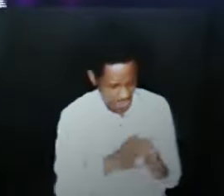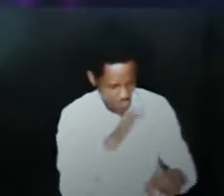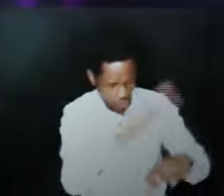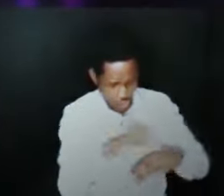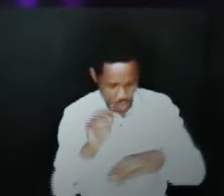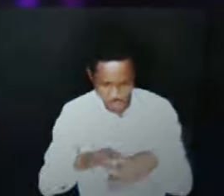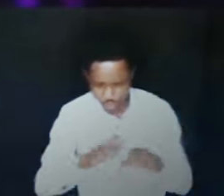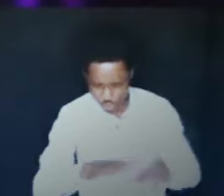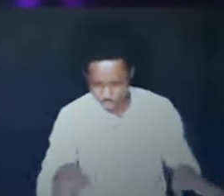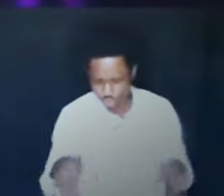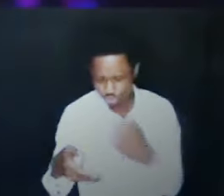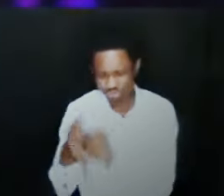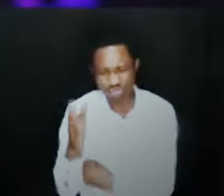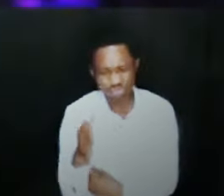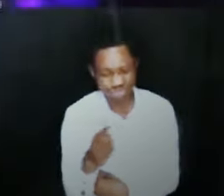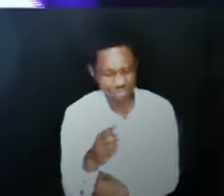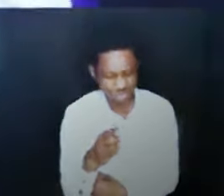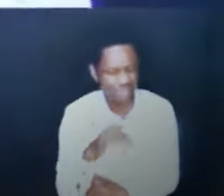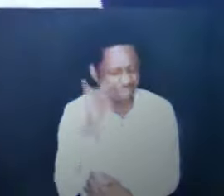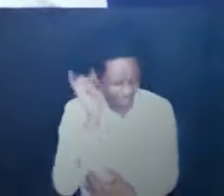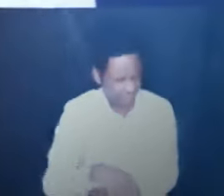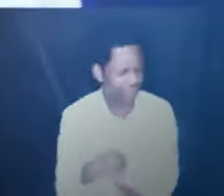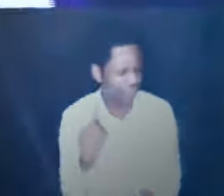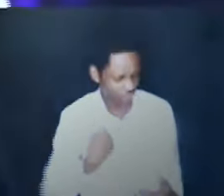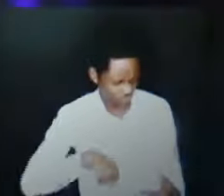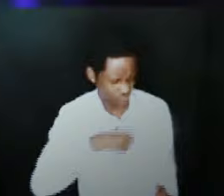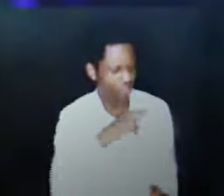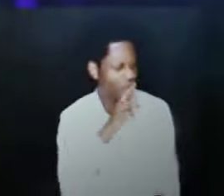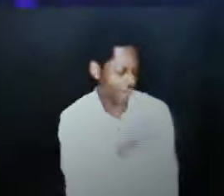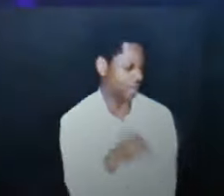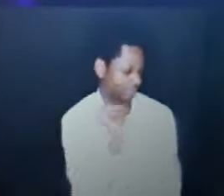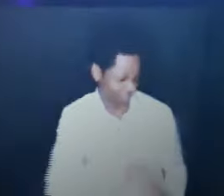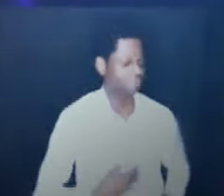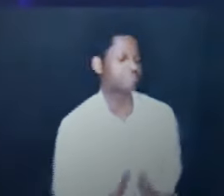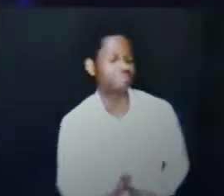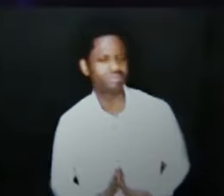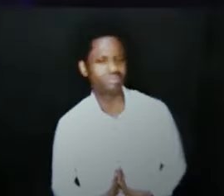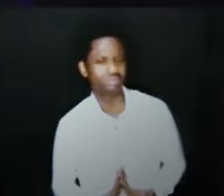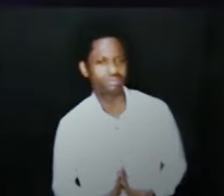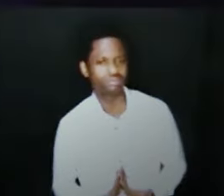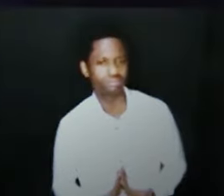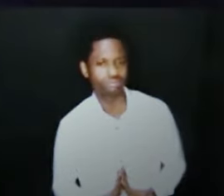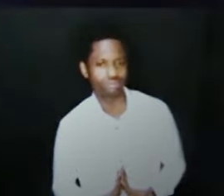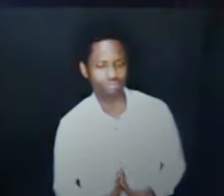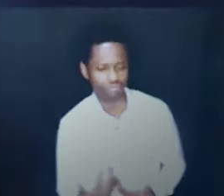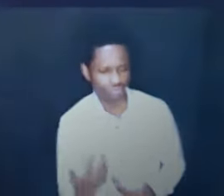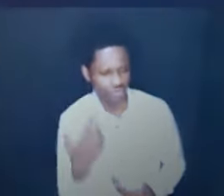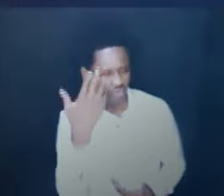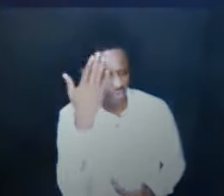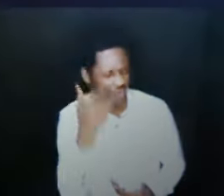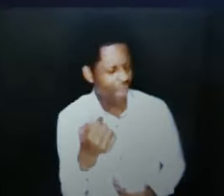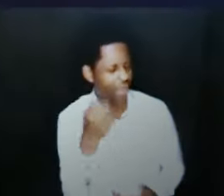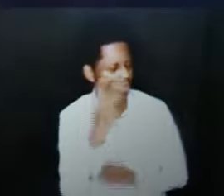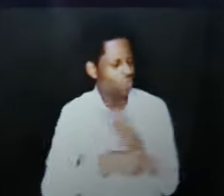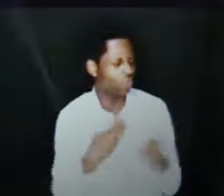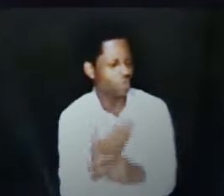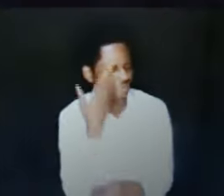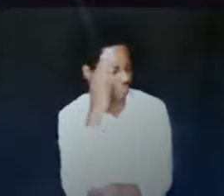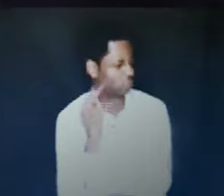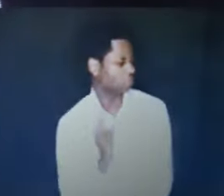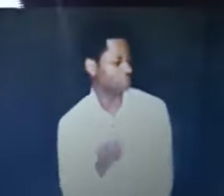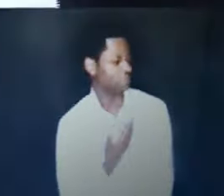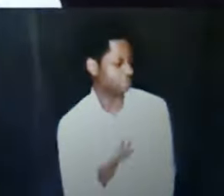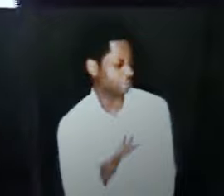children of God. And that is what we are. The reason the world does not know us is